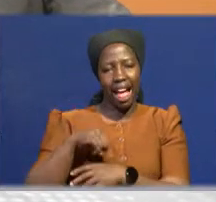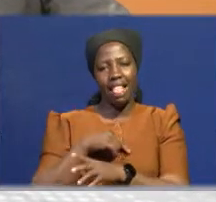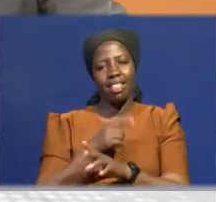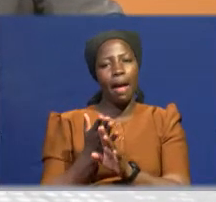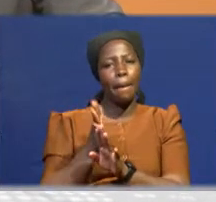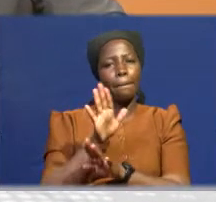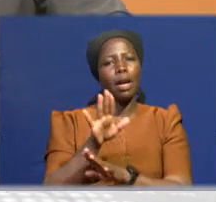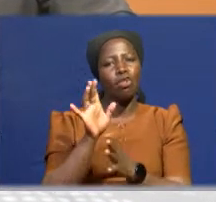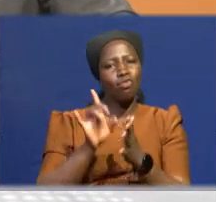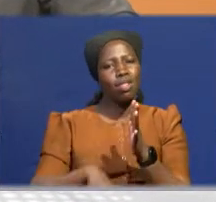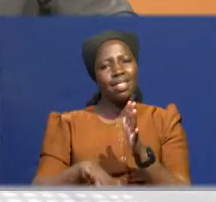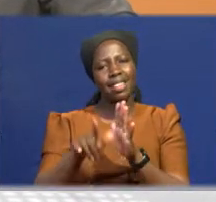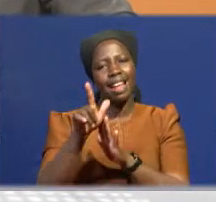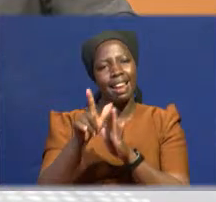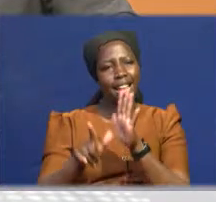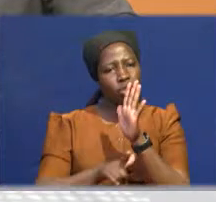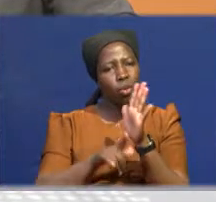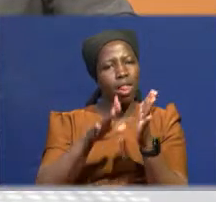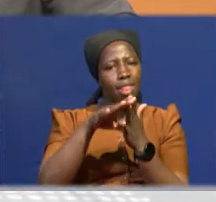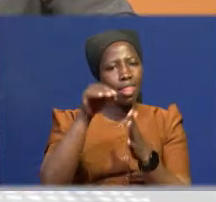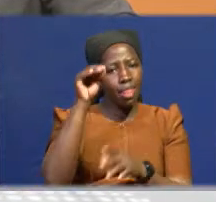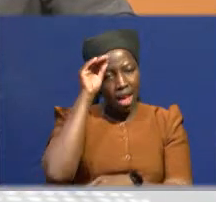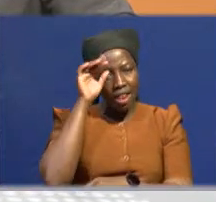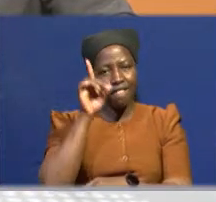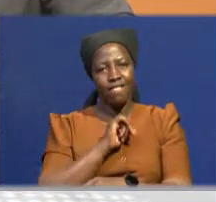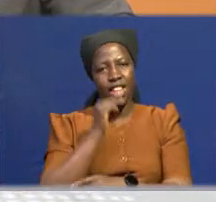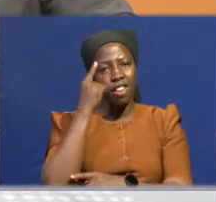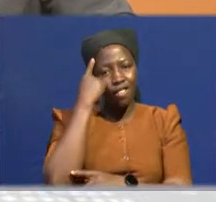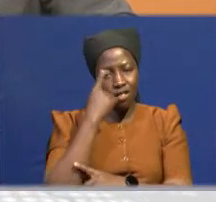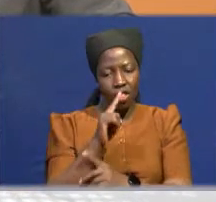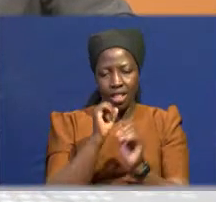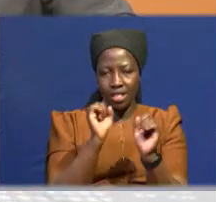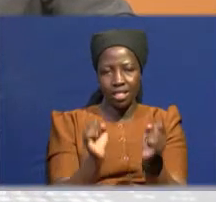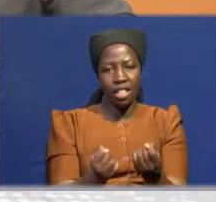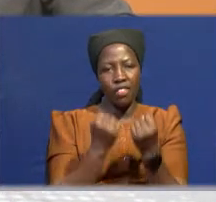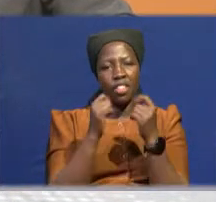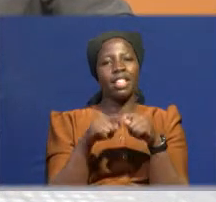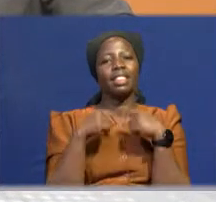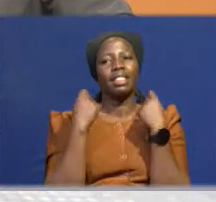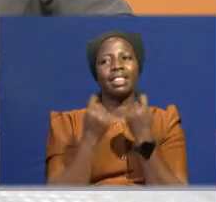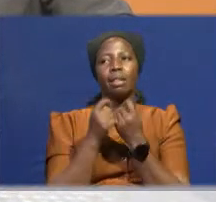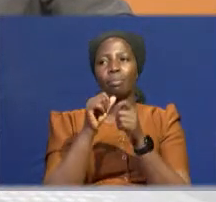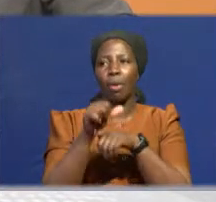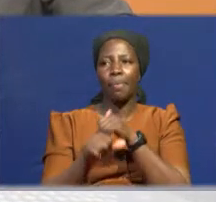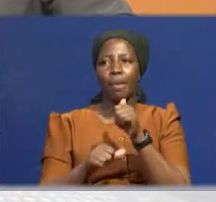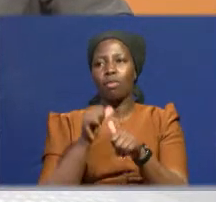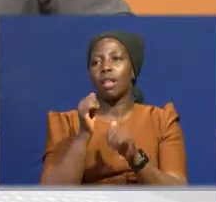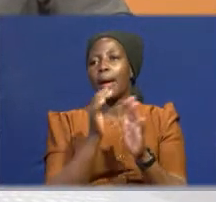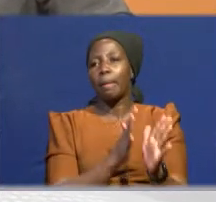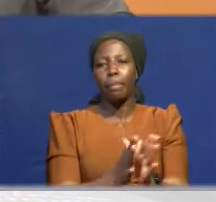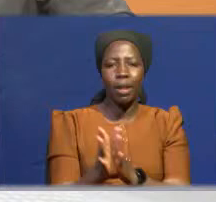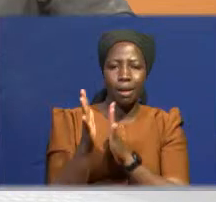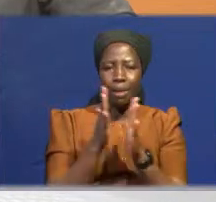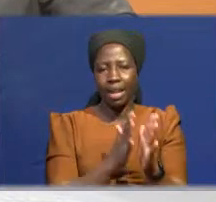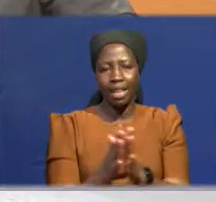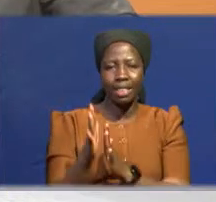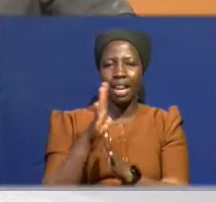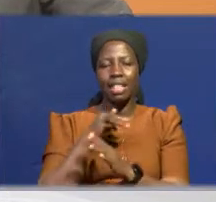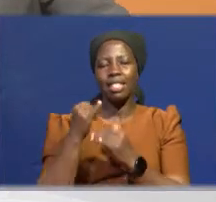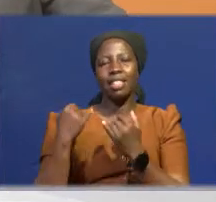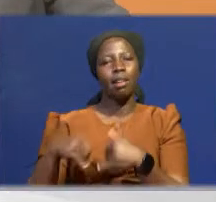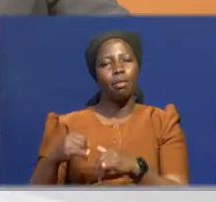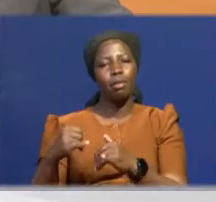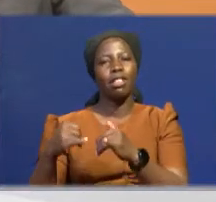have been the learning lessons for the safety team in terms of event preparedness and